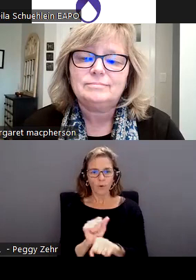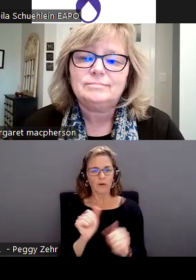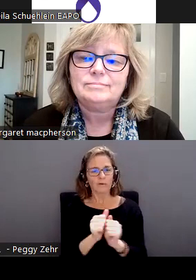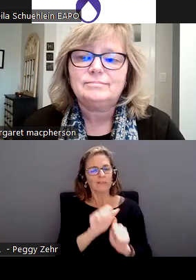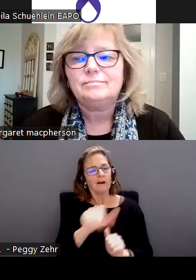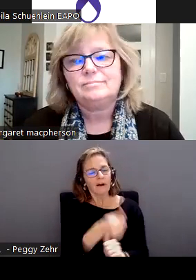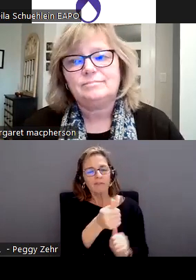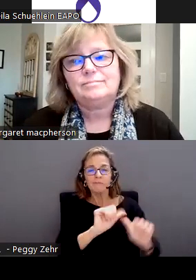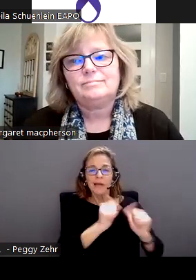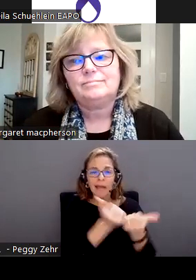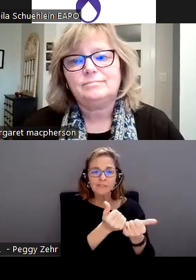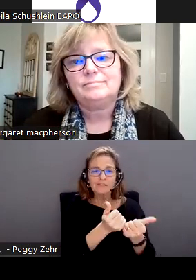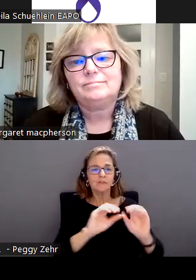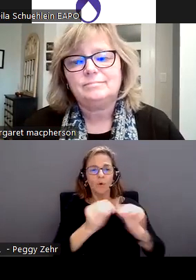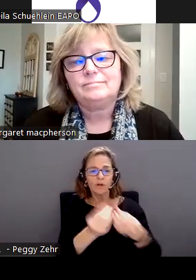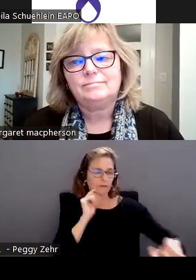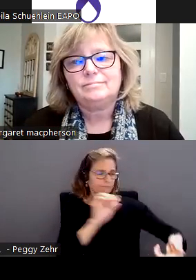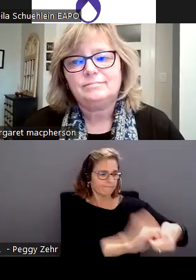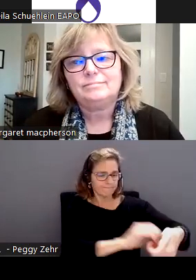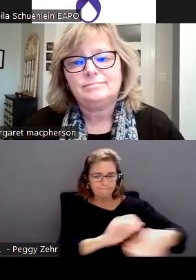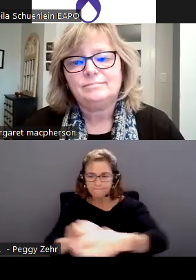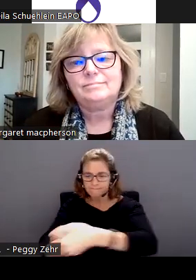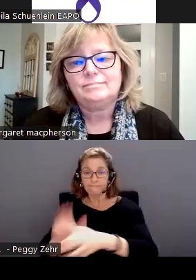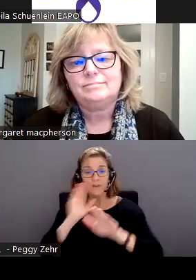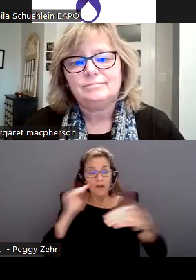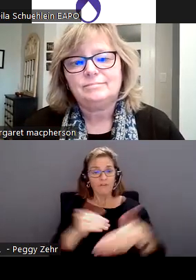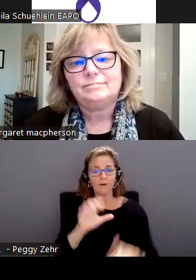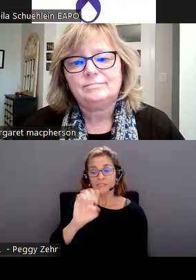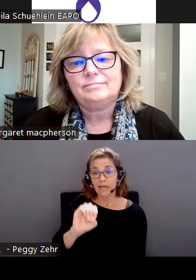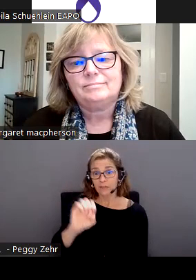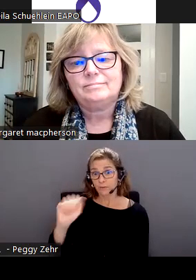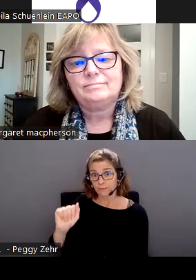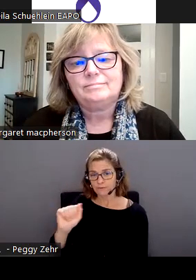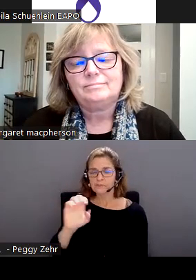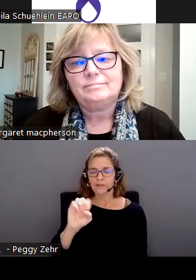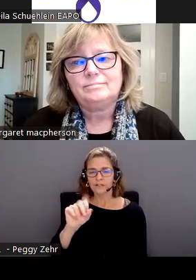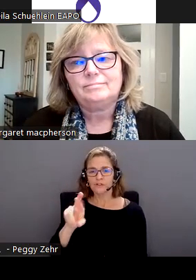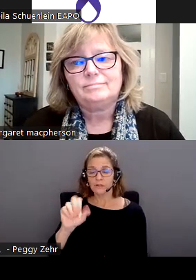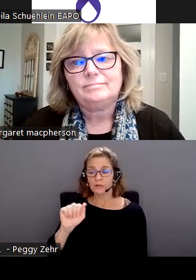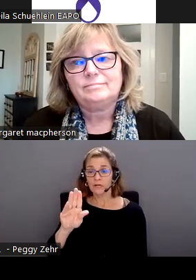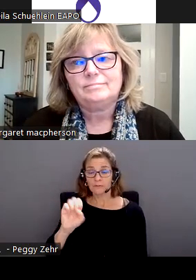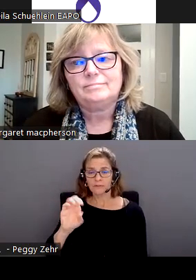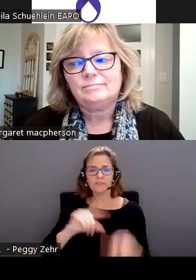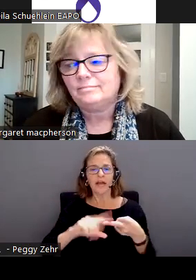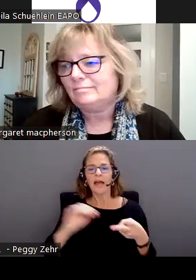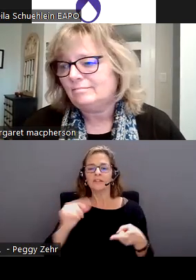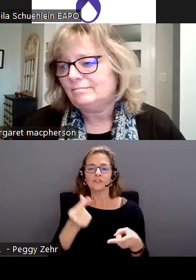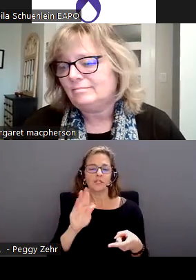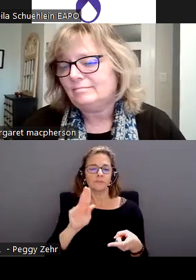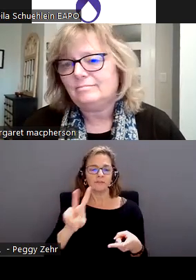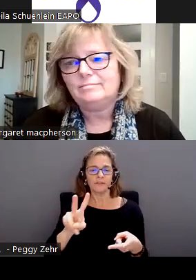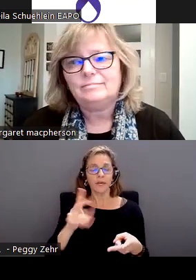focused on elder abuse, GBV, and many other sectors, policy reform,